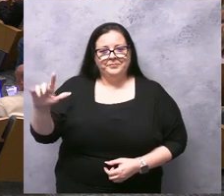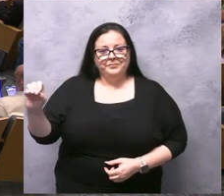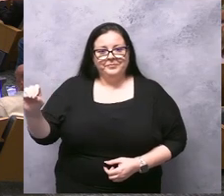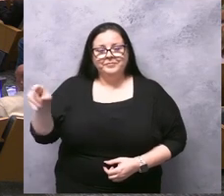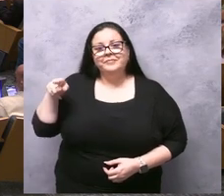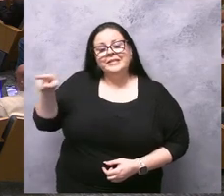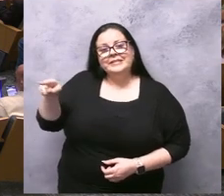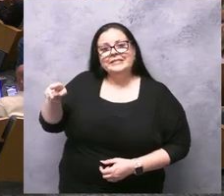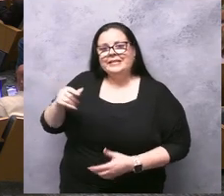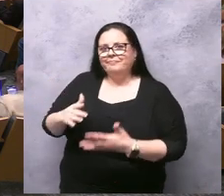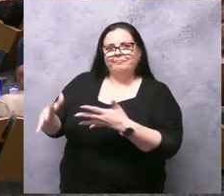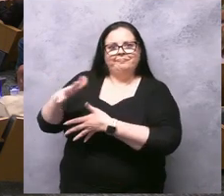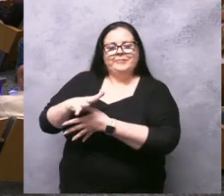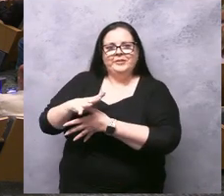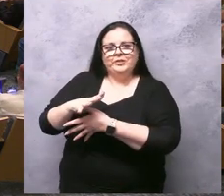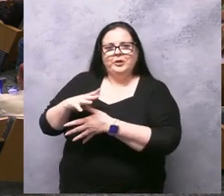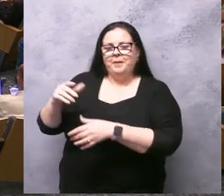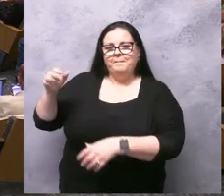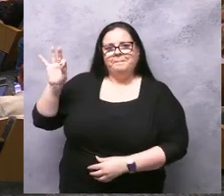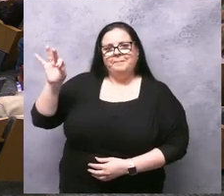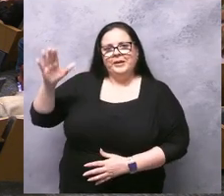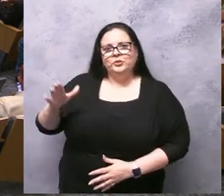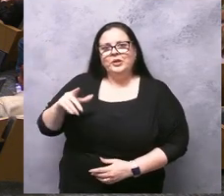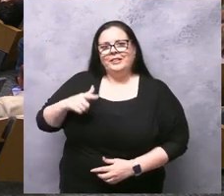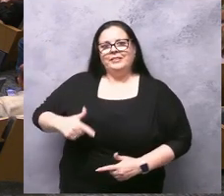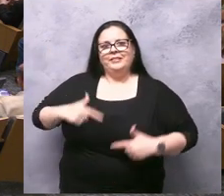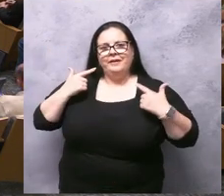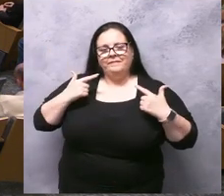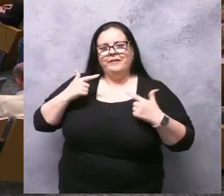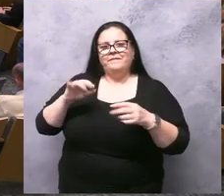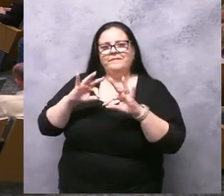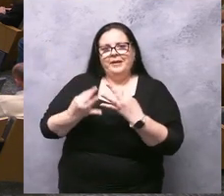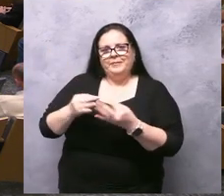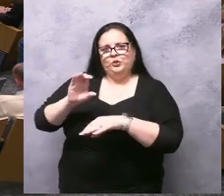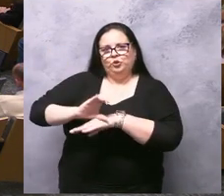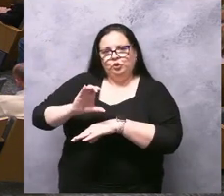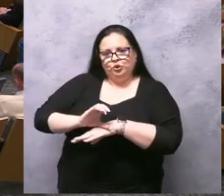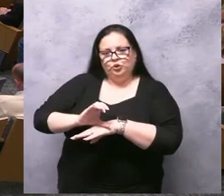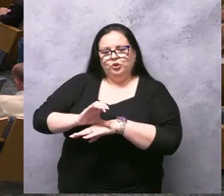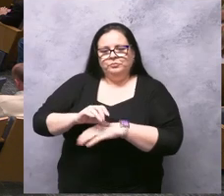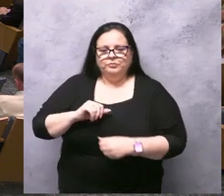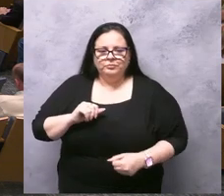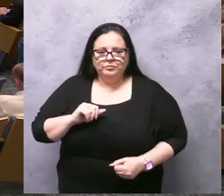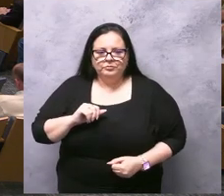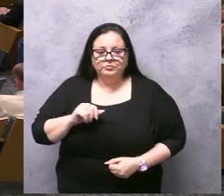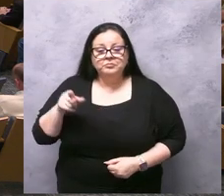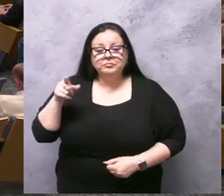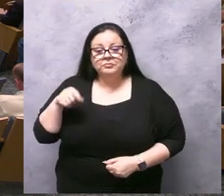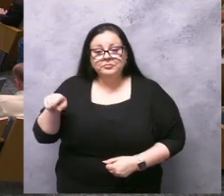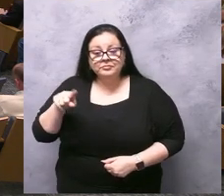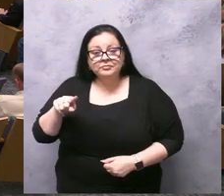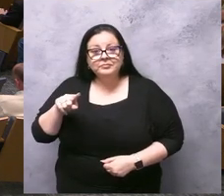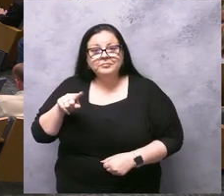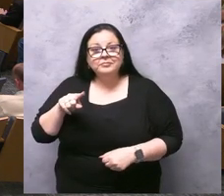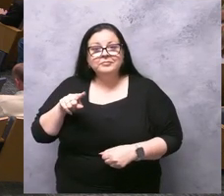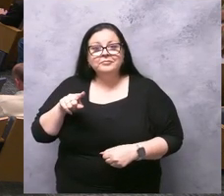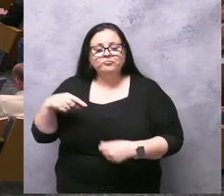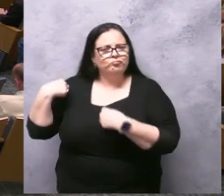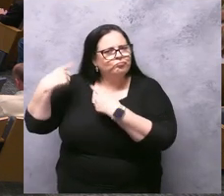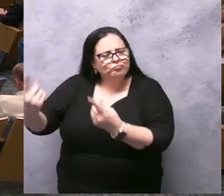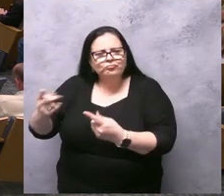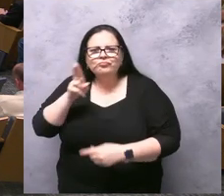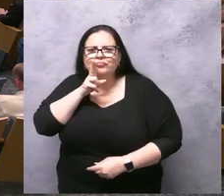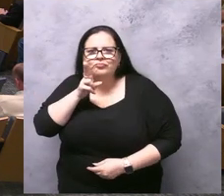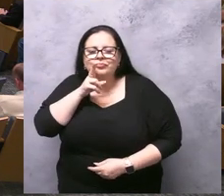He's a senior pastor of Life Family Church in Cypress, Texas. Pastor Joseph has been lovingly called by church members, his native Houstonian,